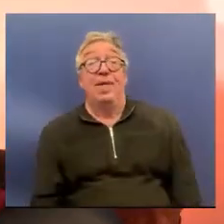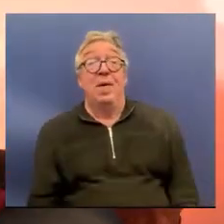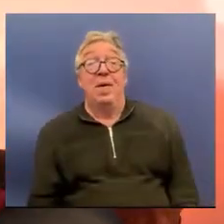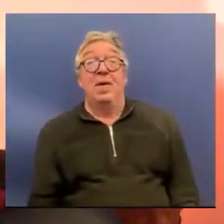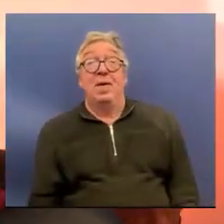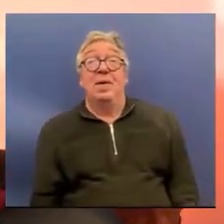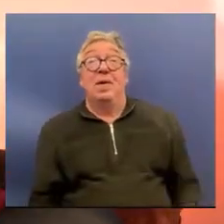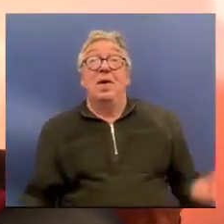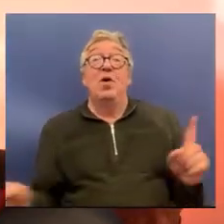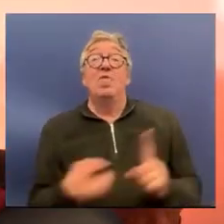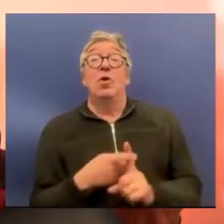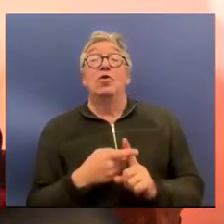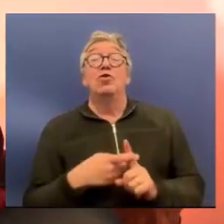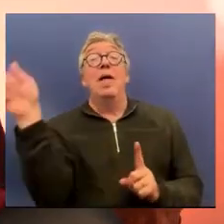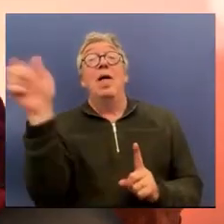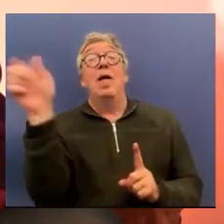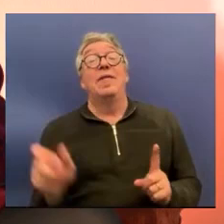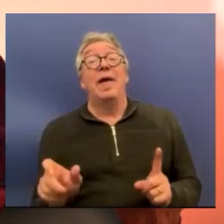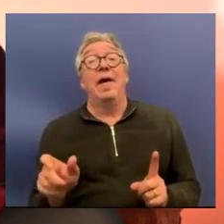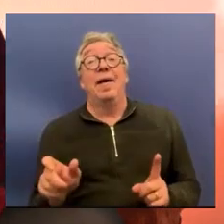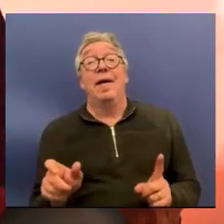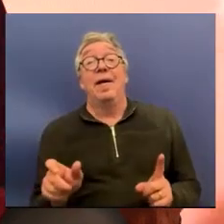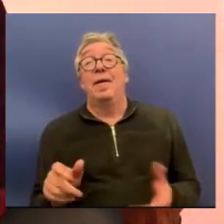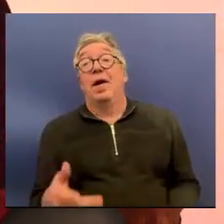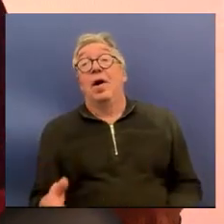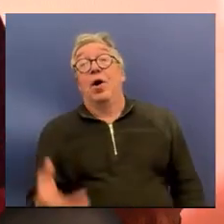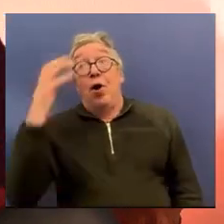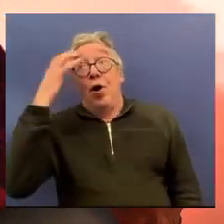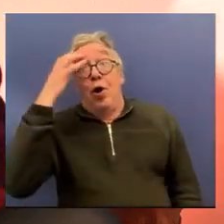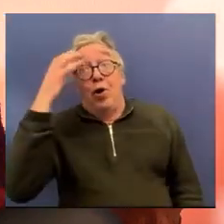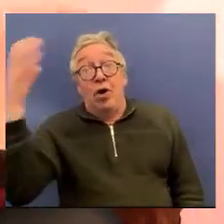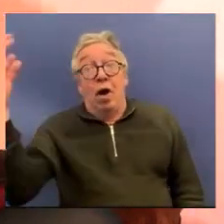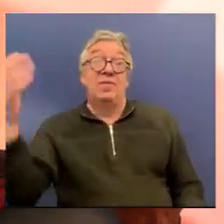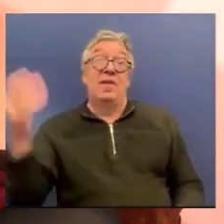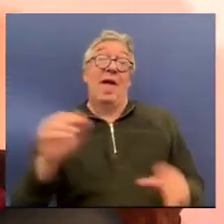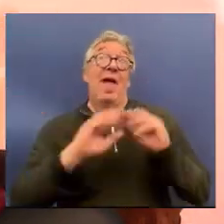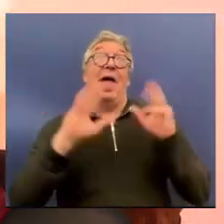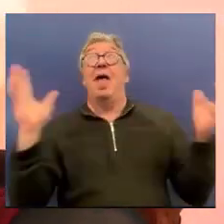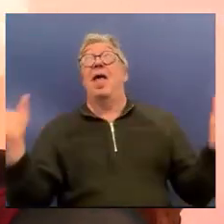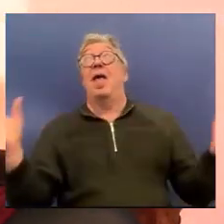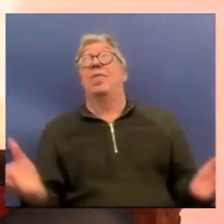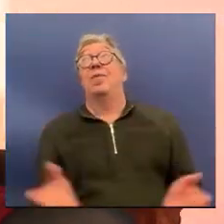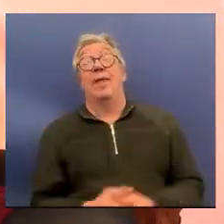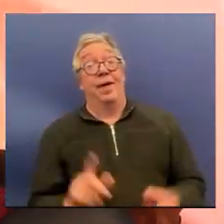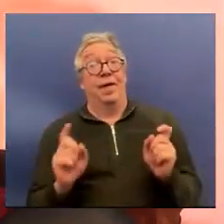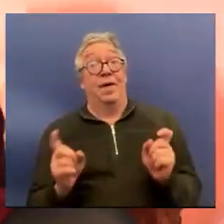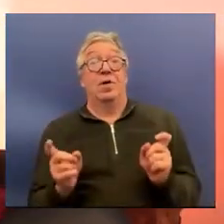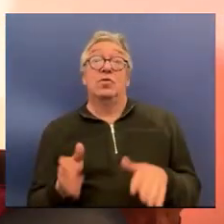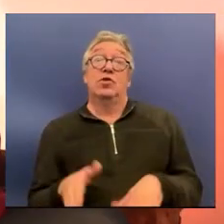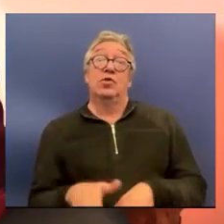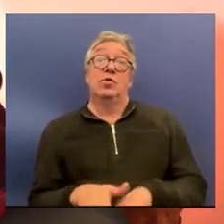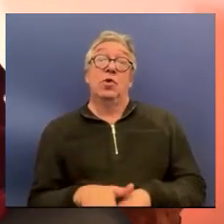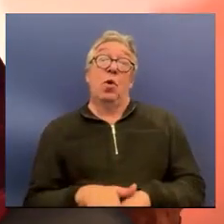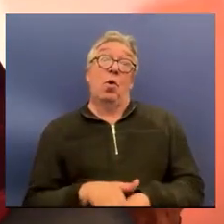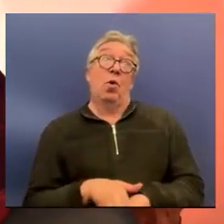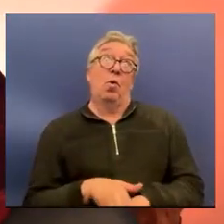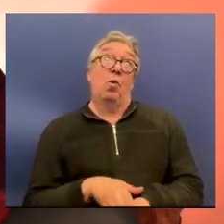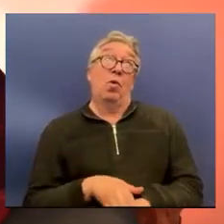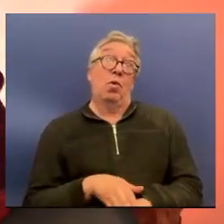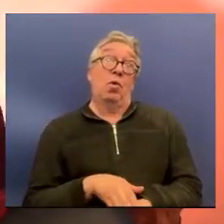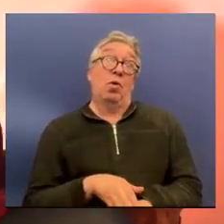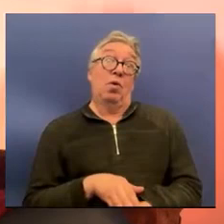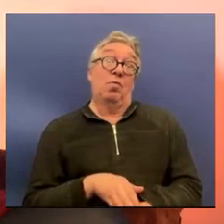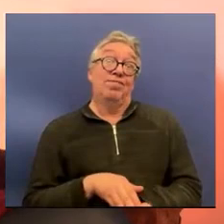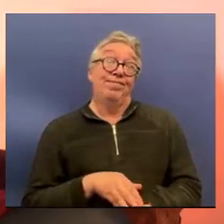quite slow when you relate with public administration. So the Atlas was published in 2022,